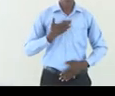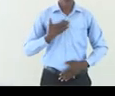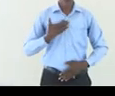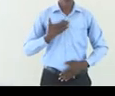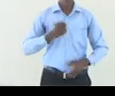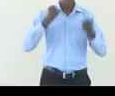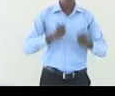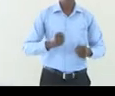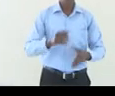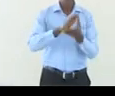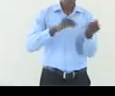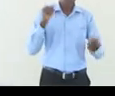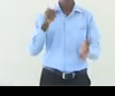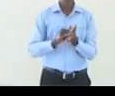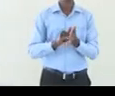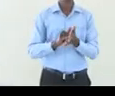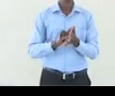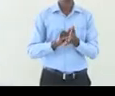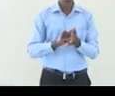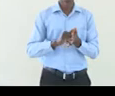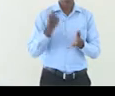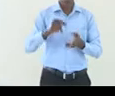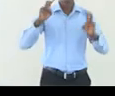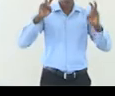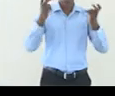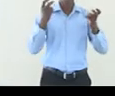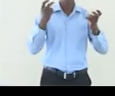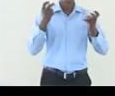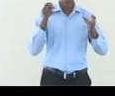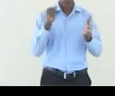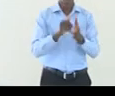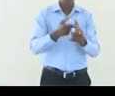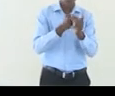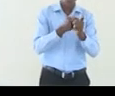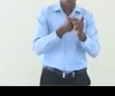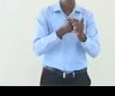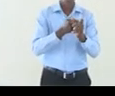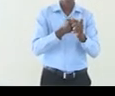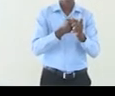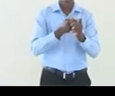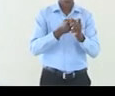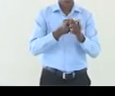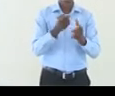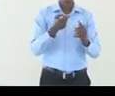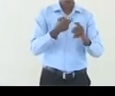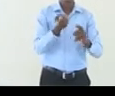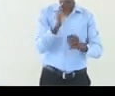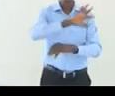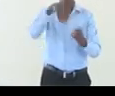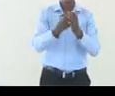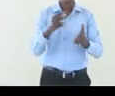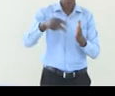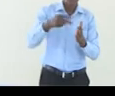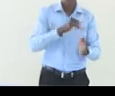I strongly believe that the theme that runs across all of the readings this morning is